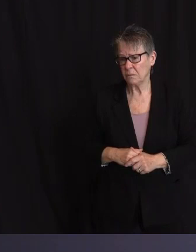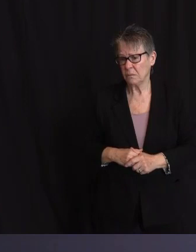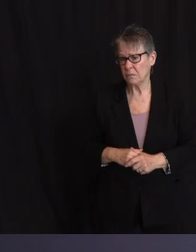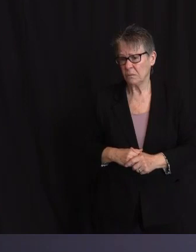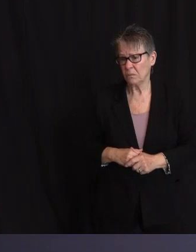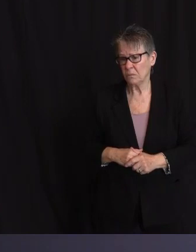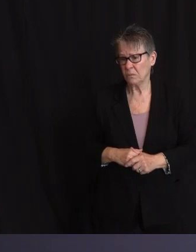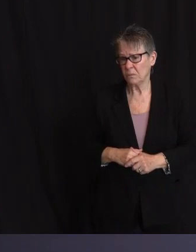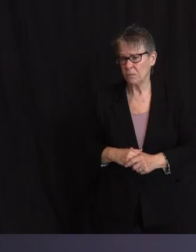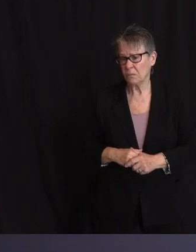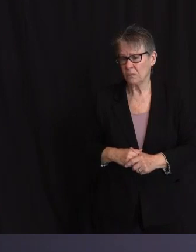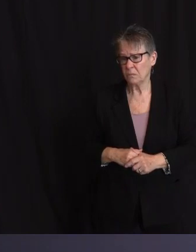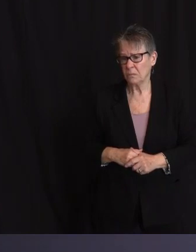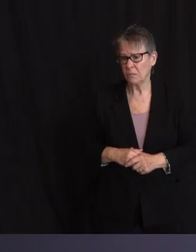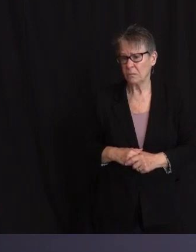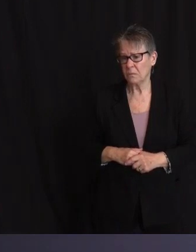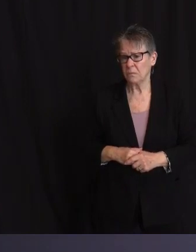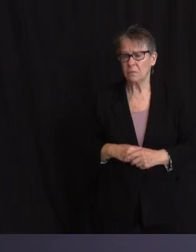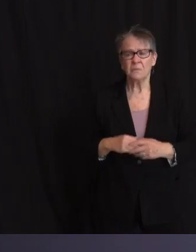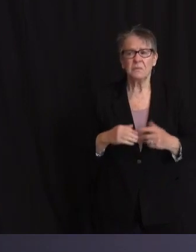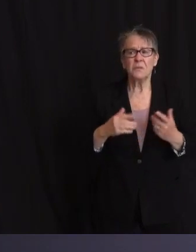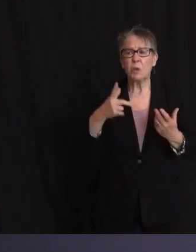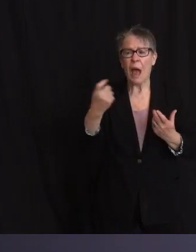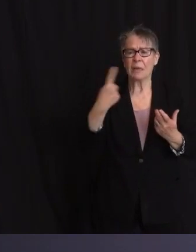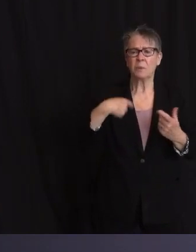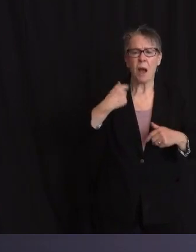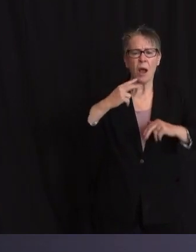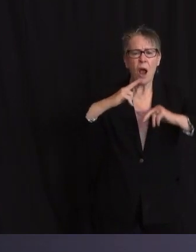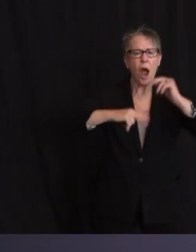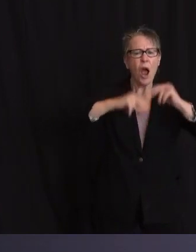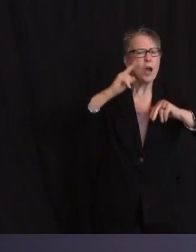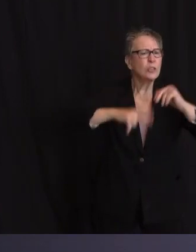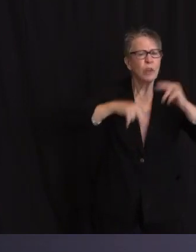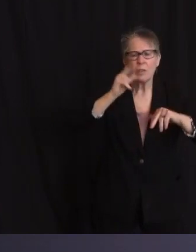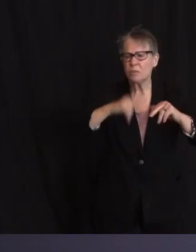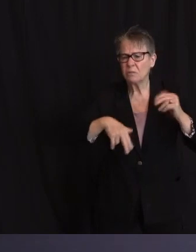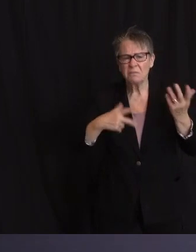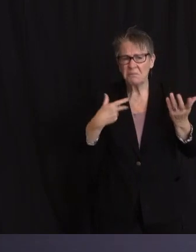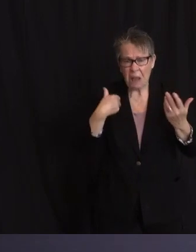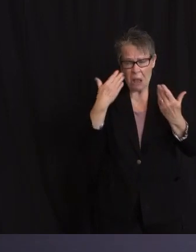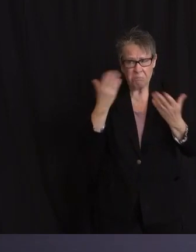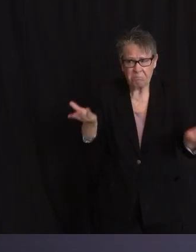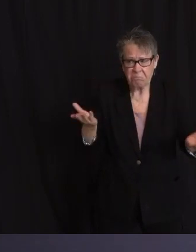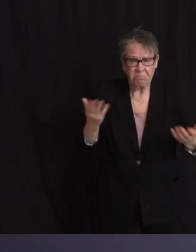you didn't ask this, but for instance, opening up parks in certain parts of the state and not others, no.